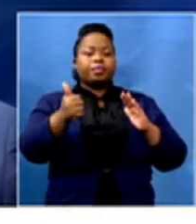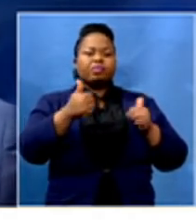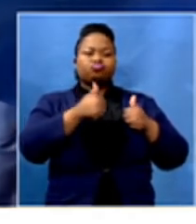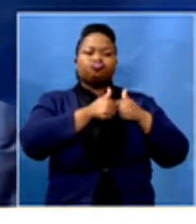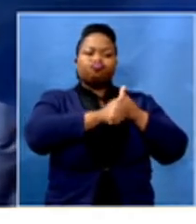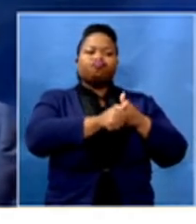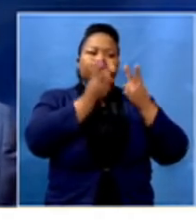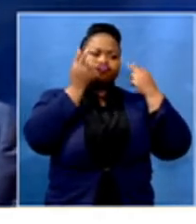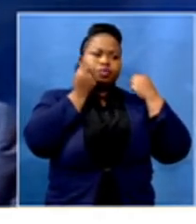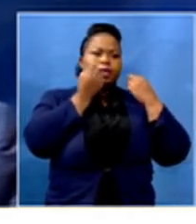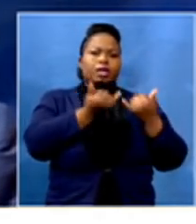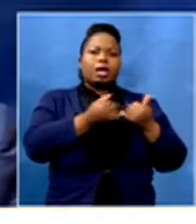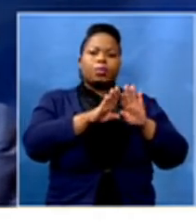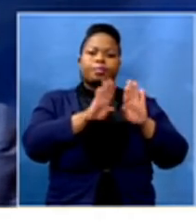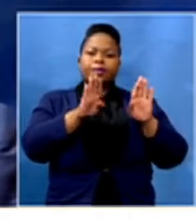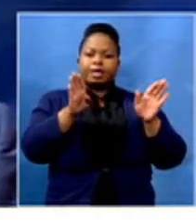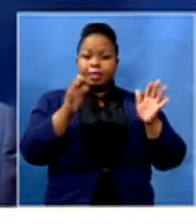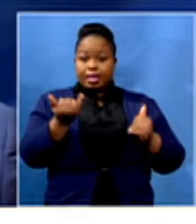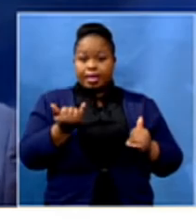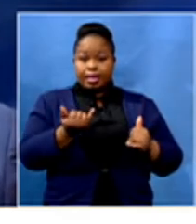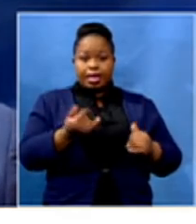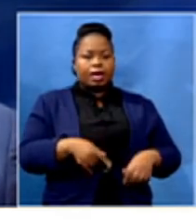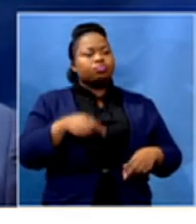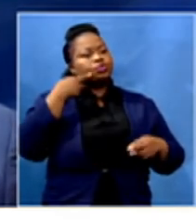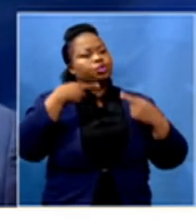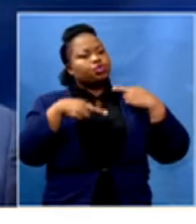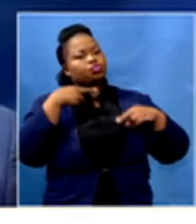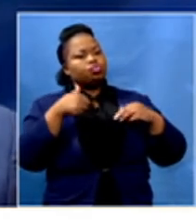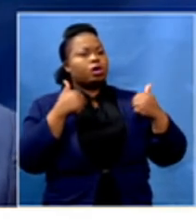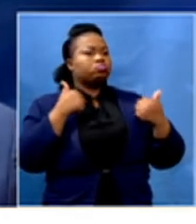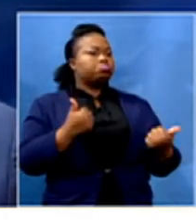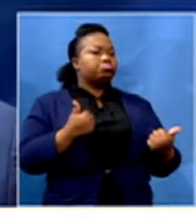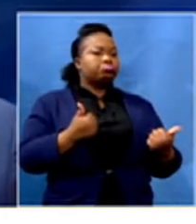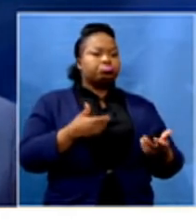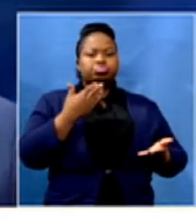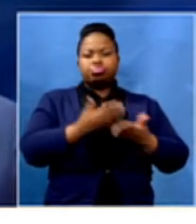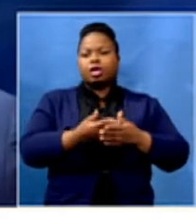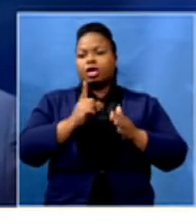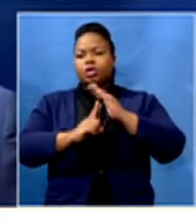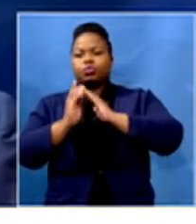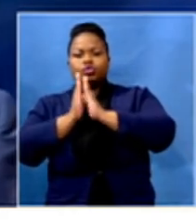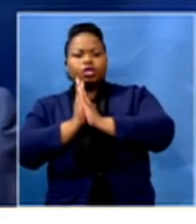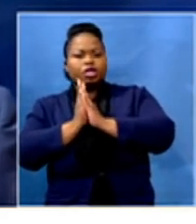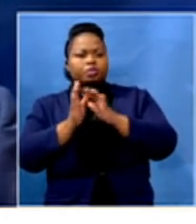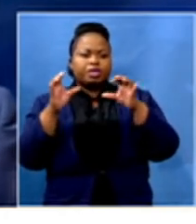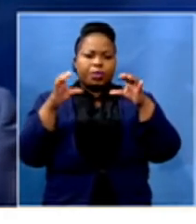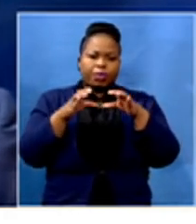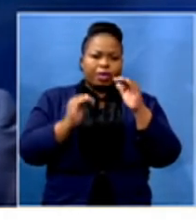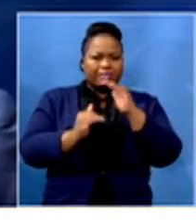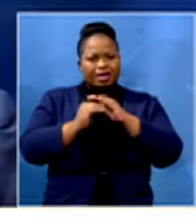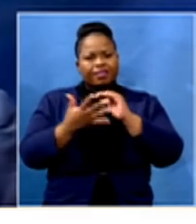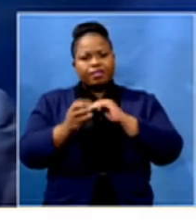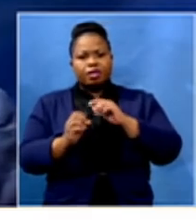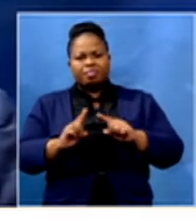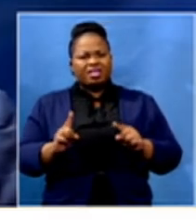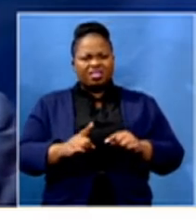Now, things are opening up. Like, for instance, you can go to a restaurant, you can go to church, as long as it's in small groups, and you can. But you're not allowed to see your